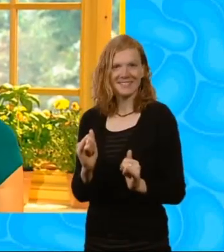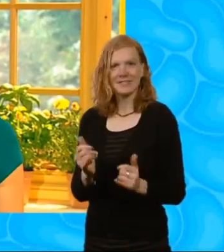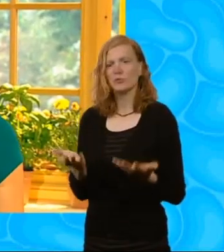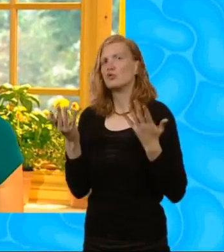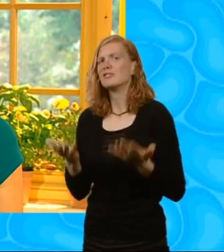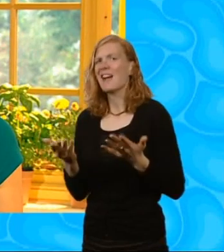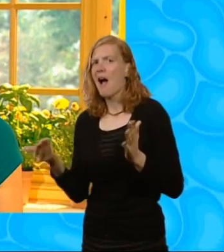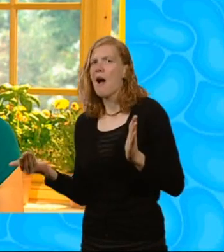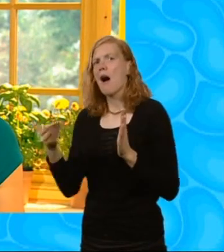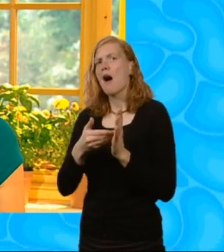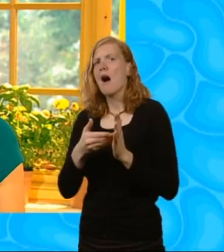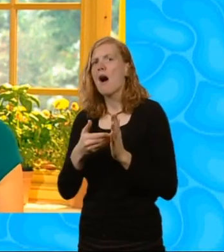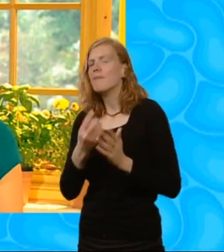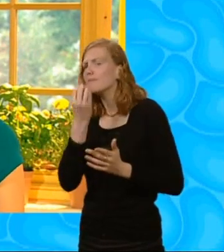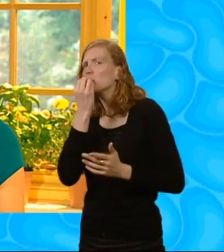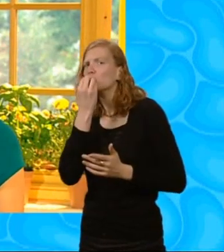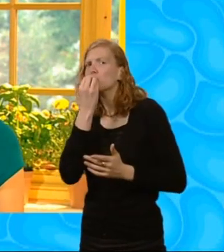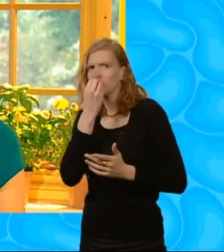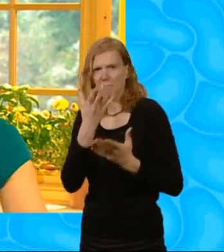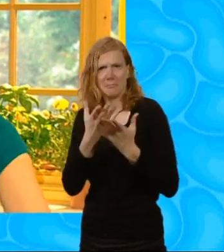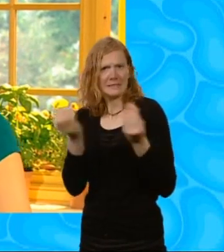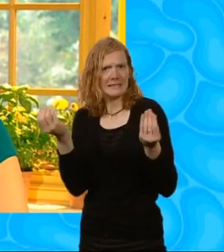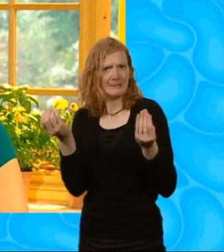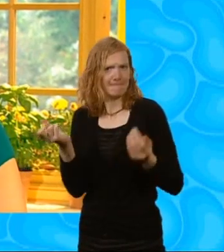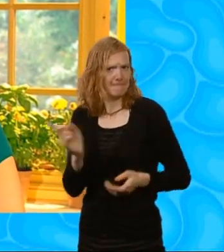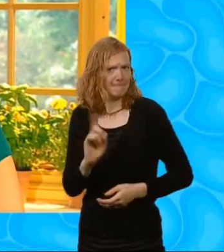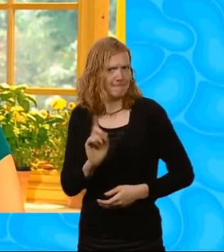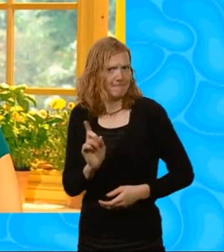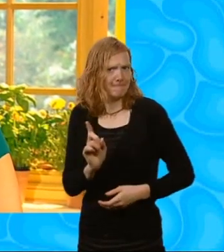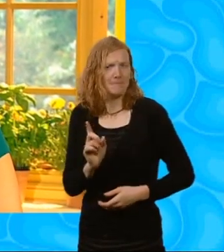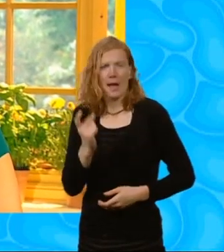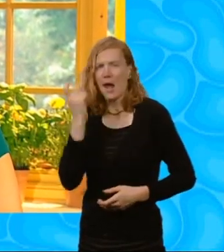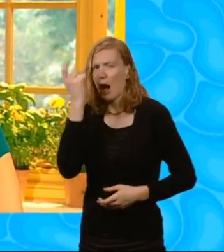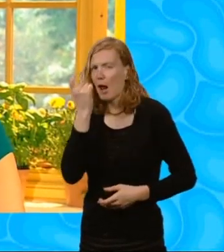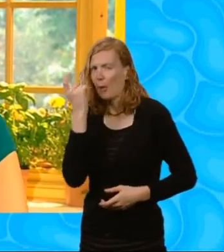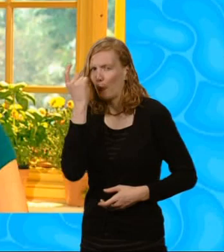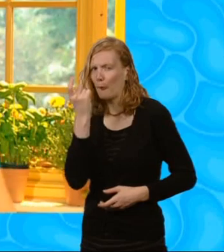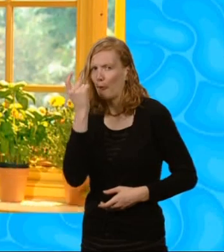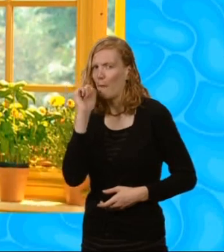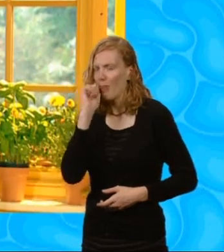test. Today's ingredient for you to guess. What do you think it's going to be?